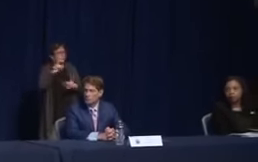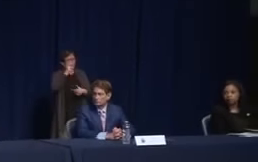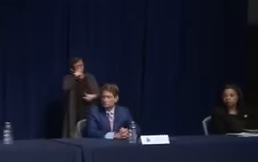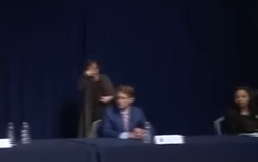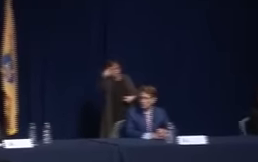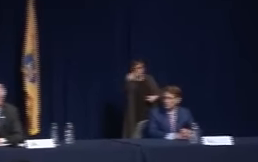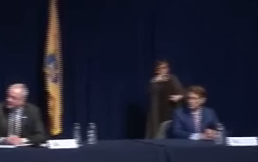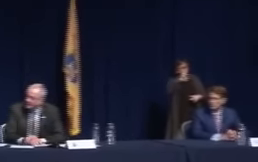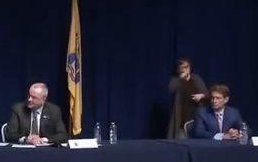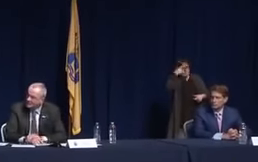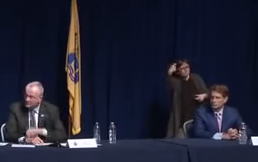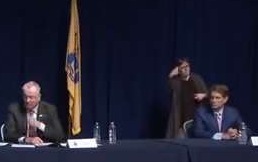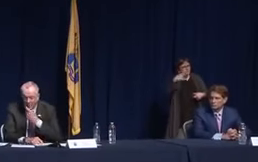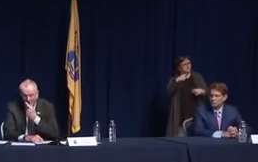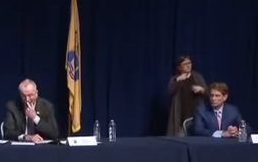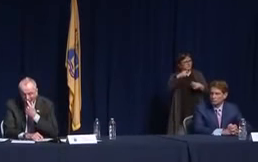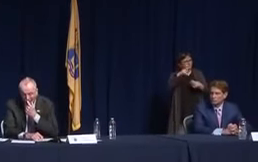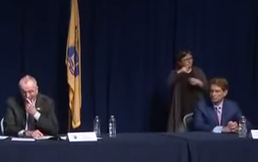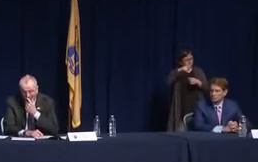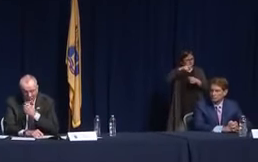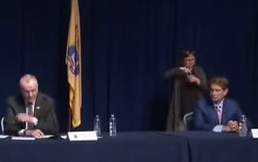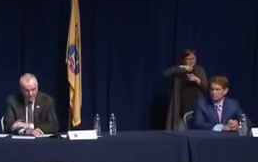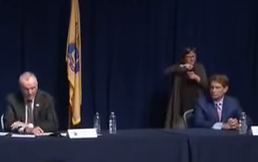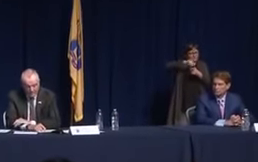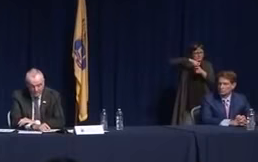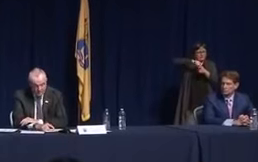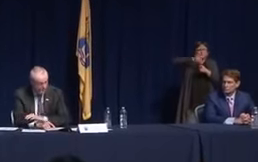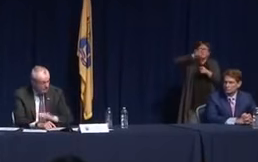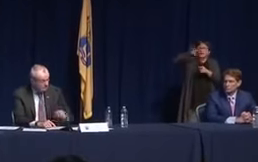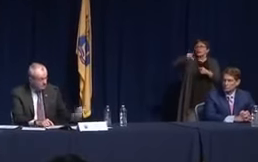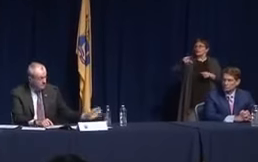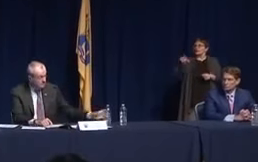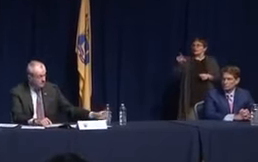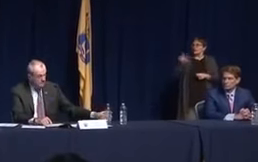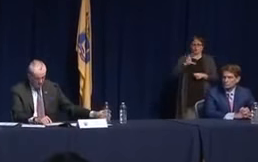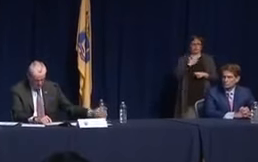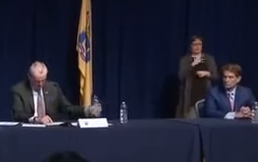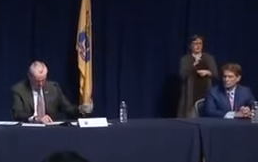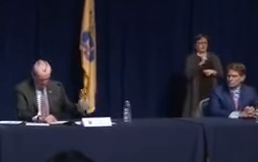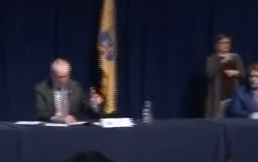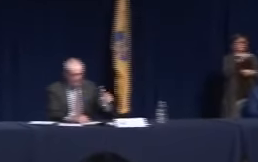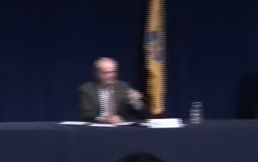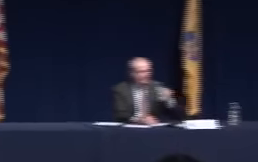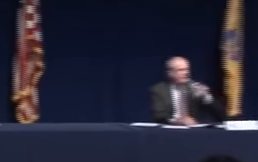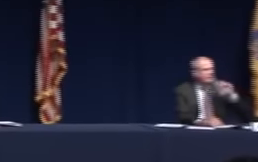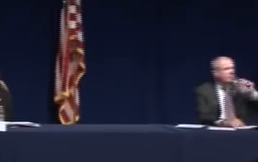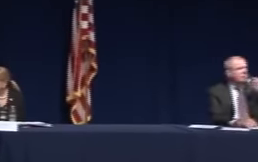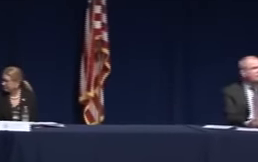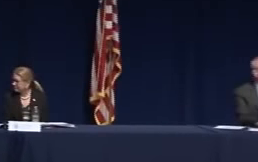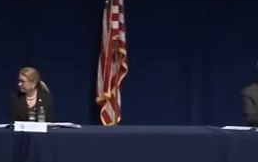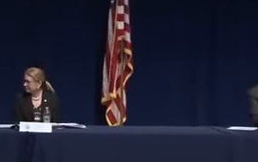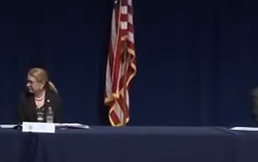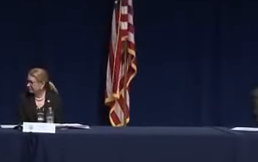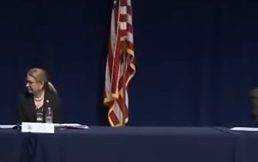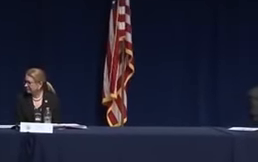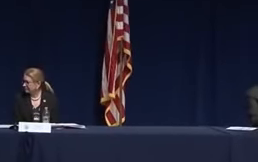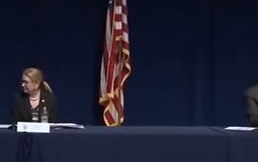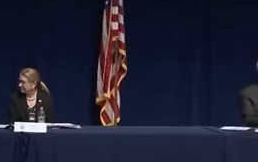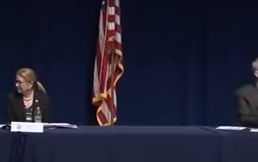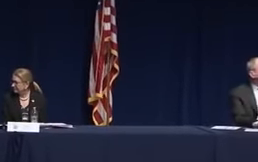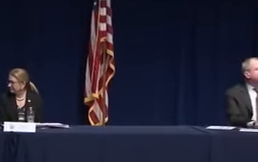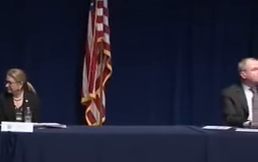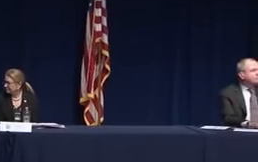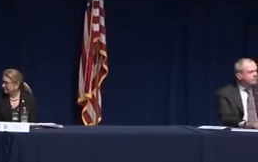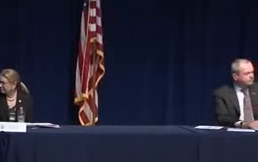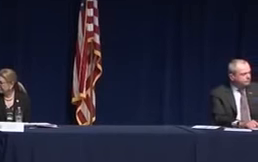So as the Colonel had mentioned, this is unprecedented, and so we've been working with FEMA, state OEM, and so forth to